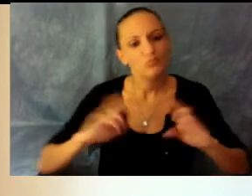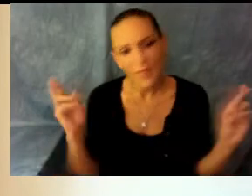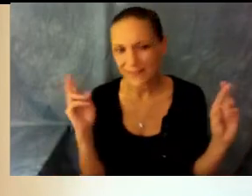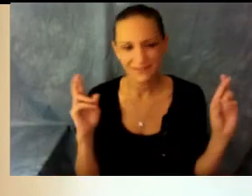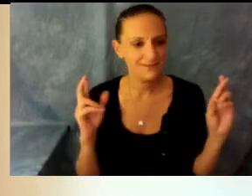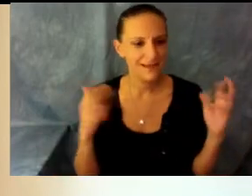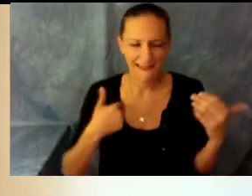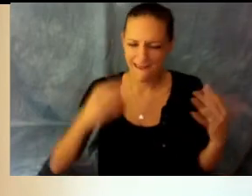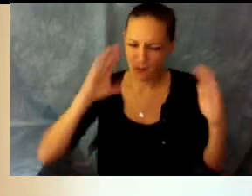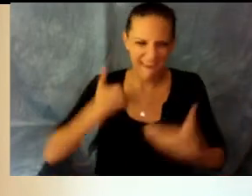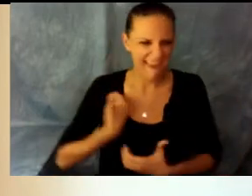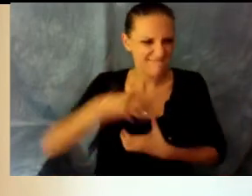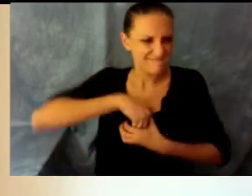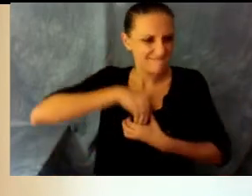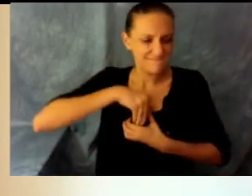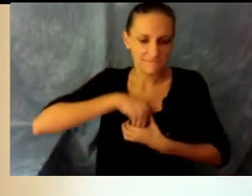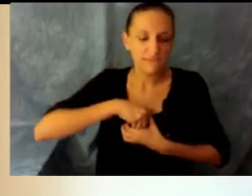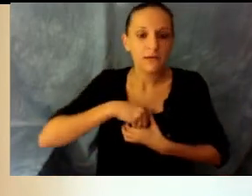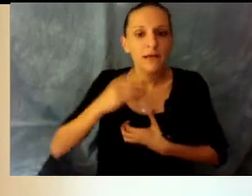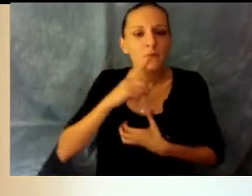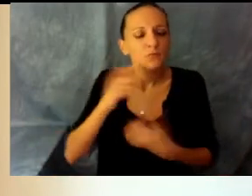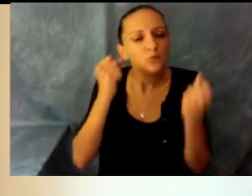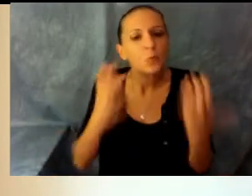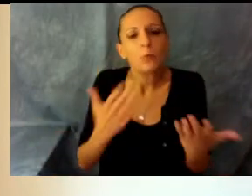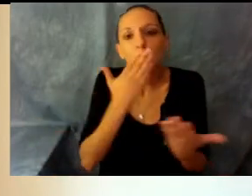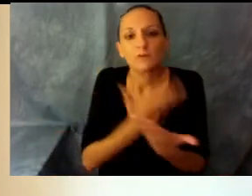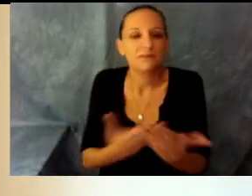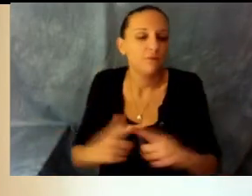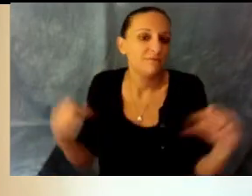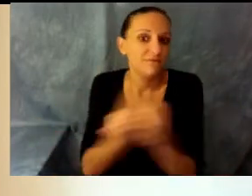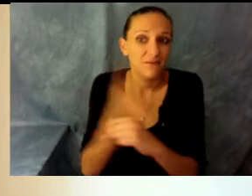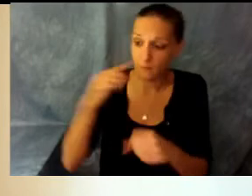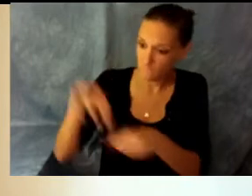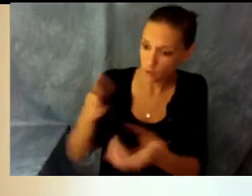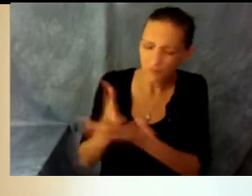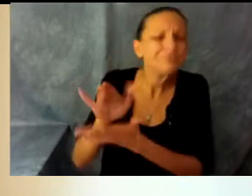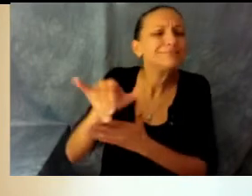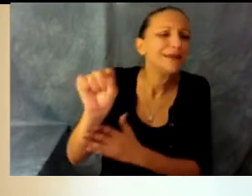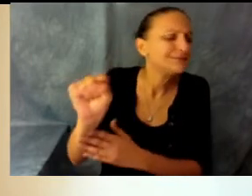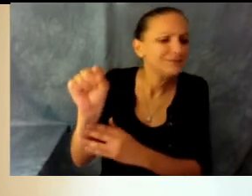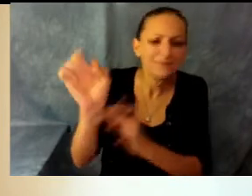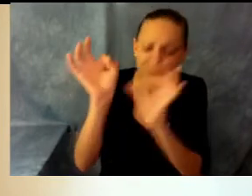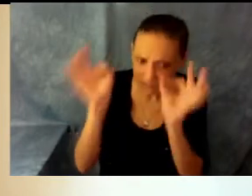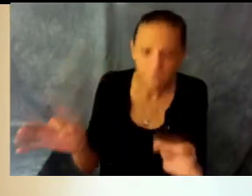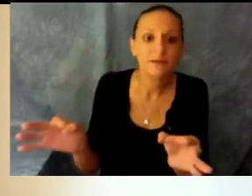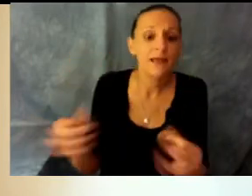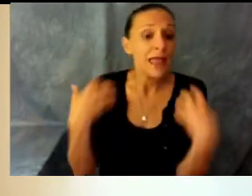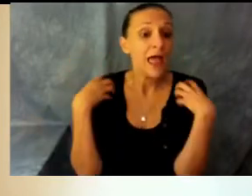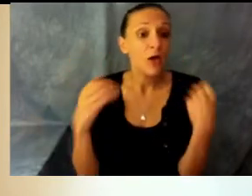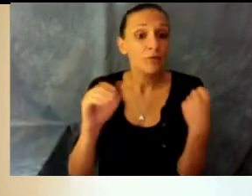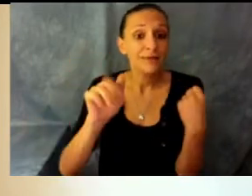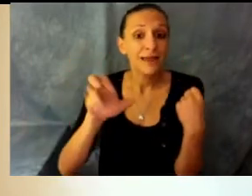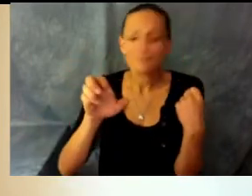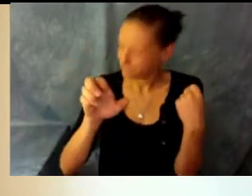it in me. And there's so many good things to fight for. Voting rights, yes, absolutely. Healthcare,